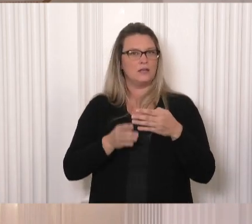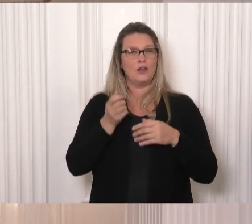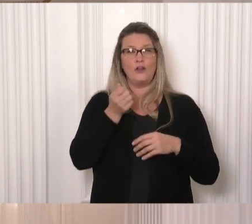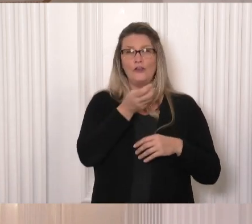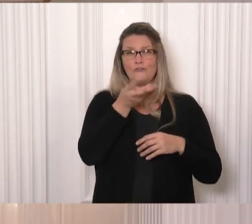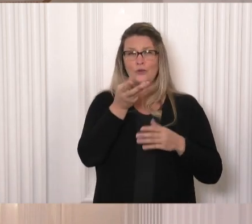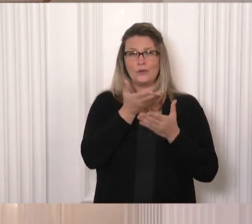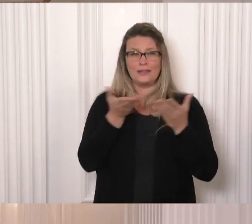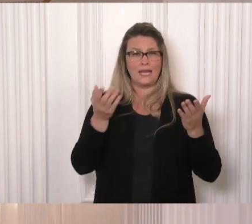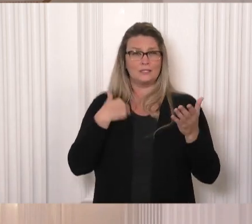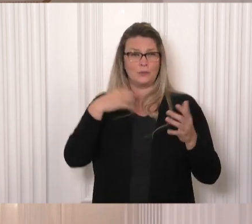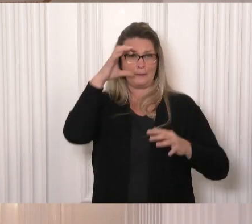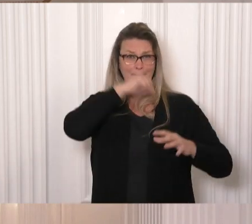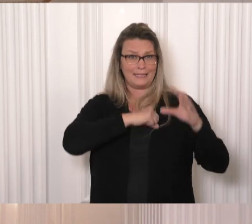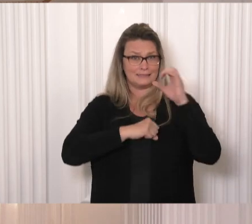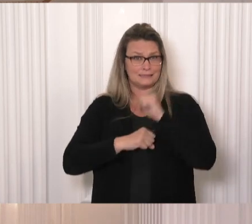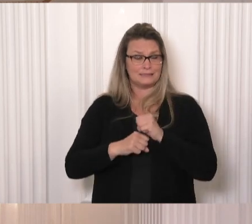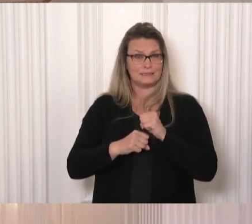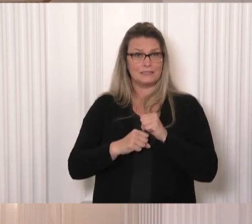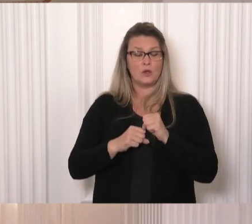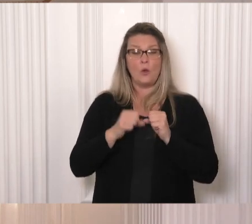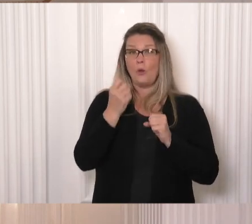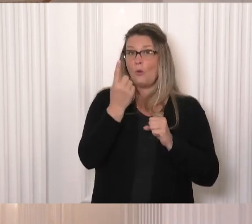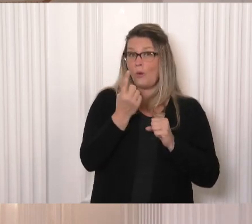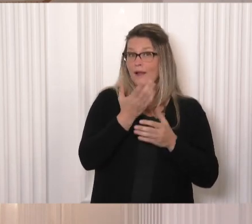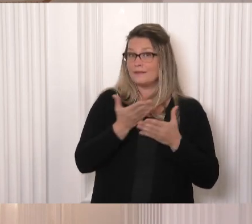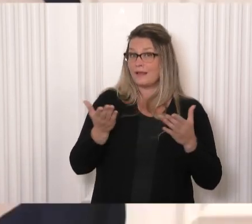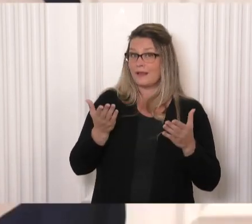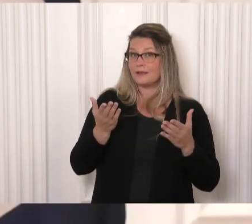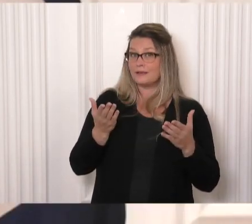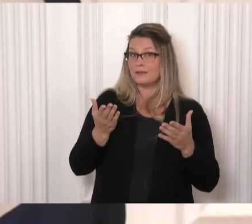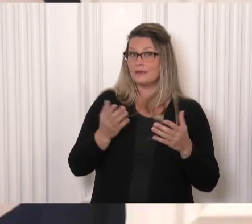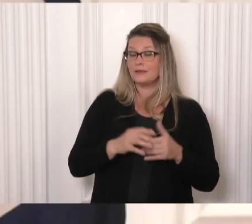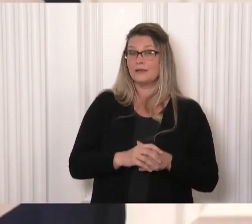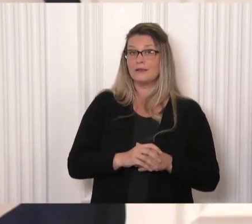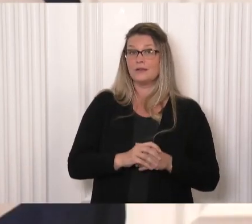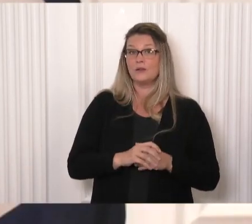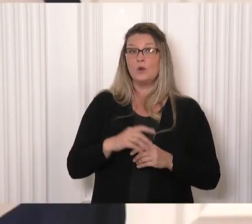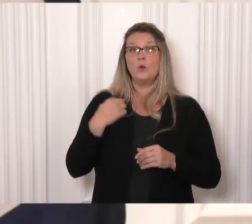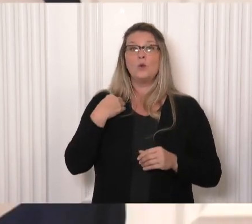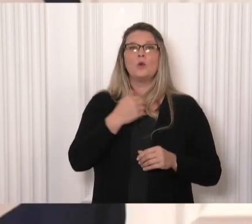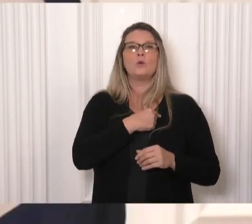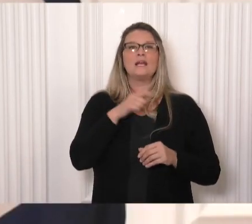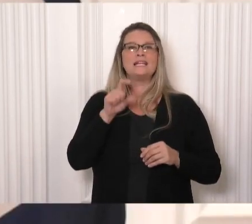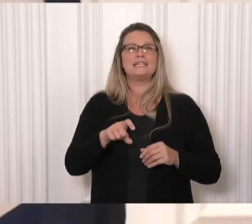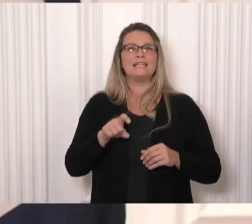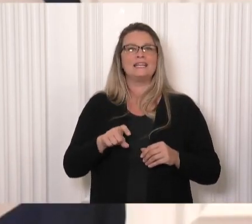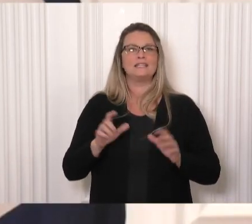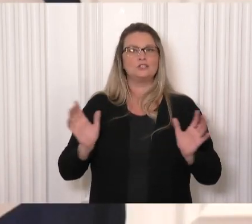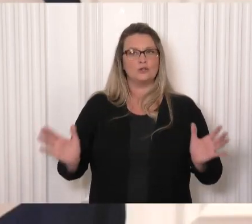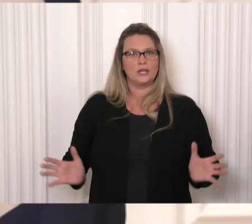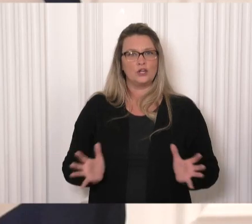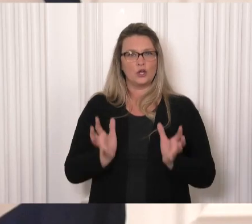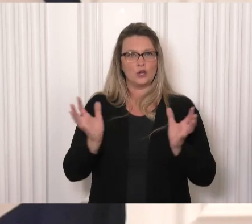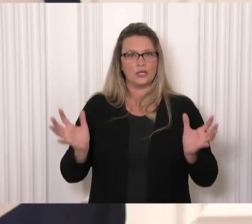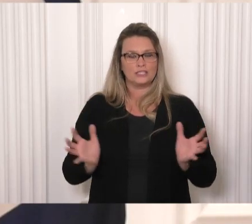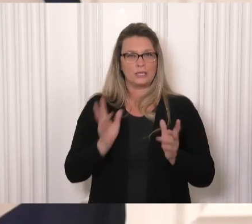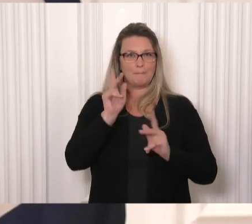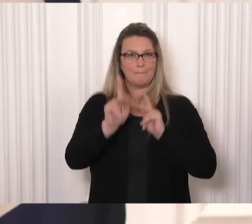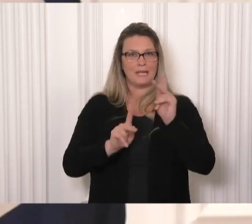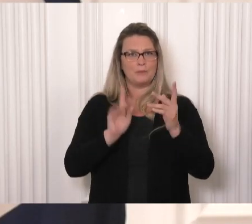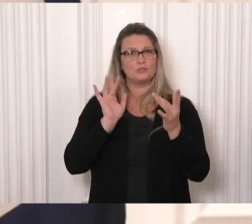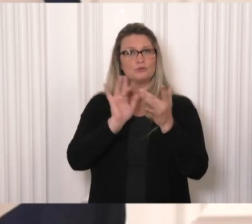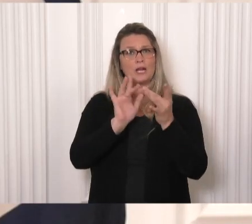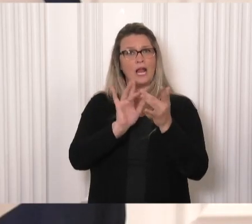along the way, and one is the fact that we need to urge anybody and everybody we can to contact the